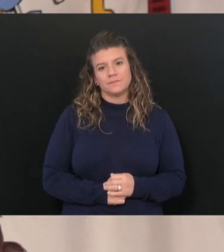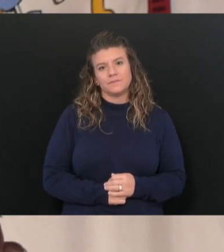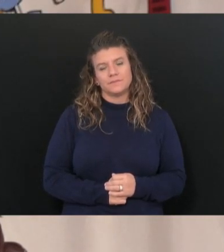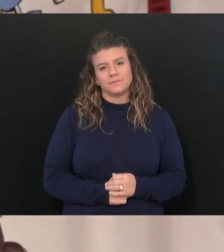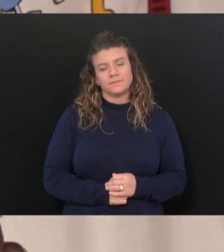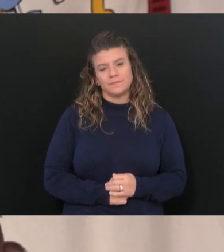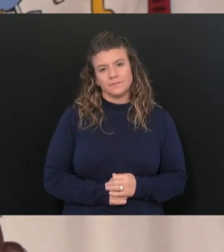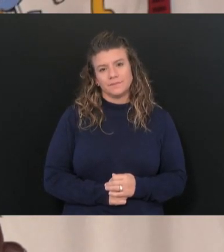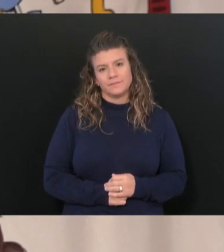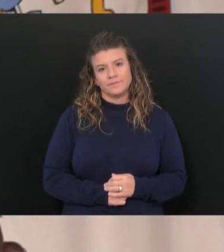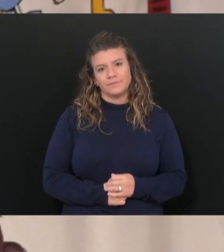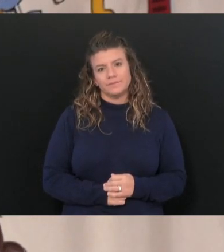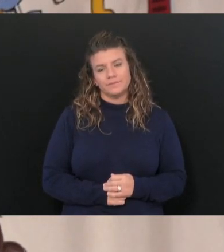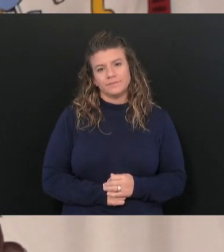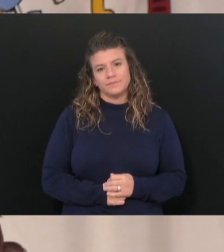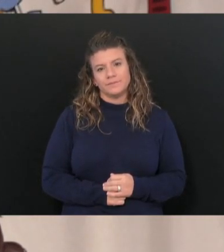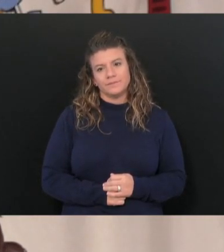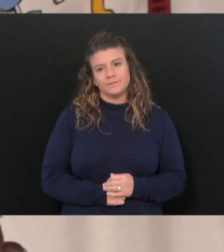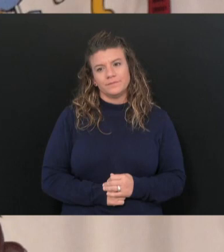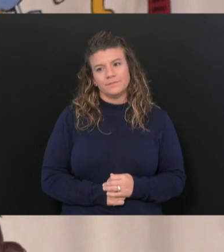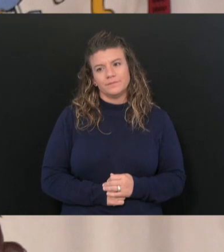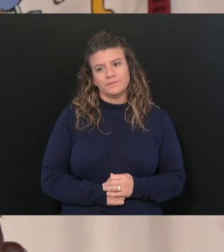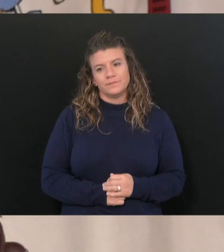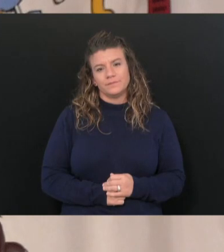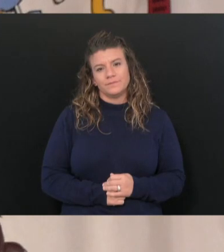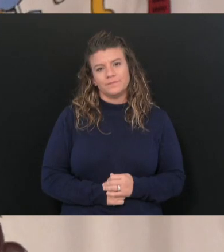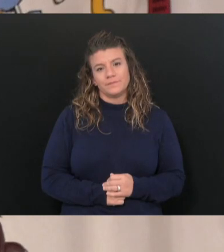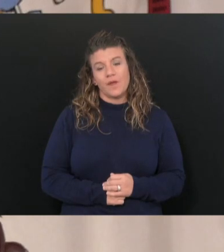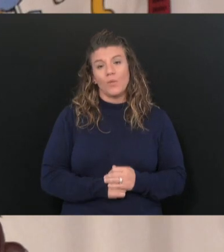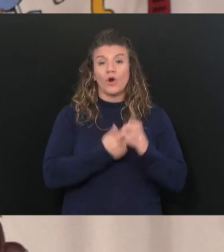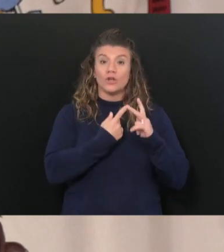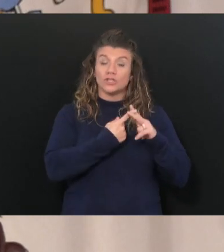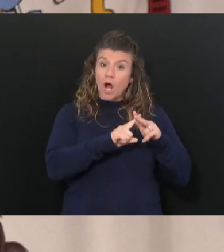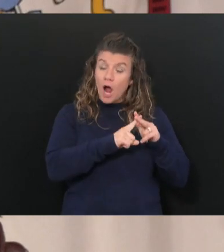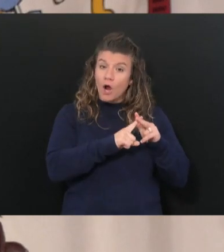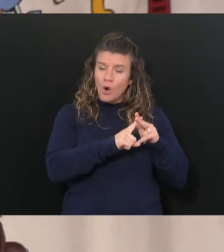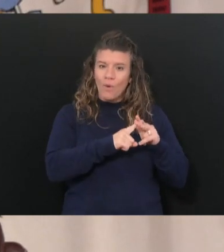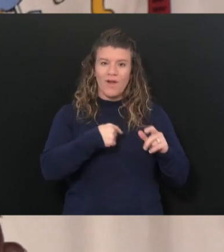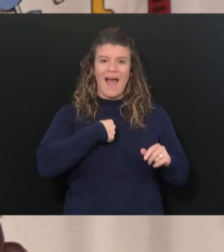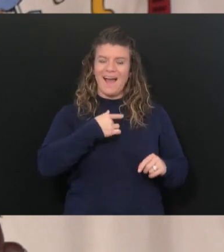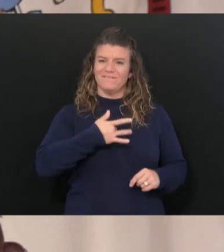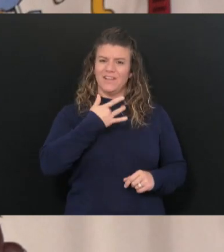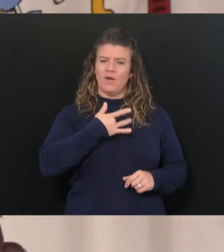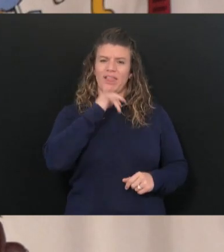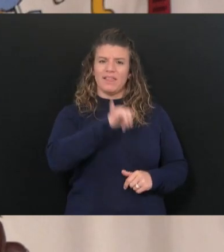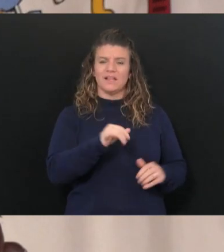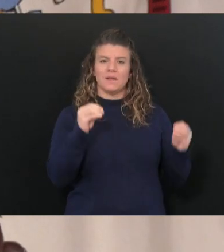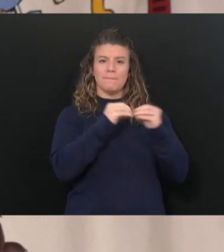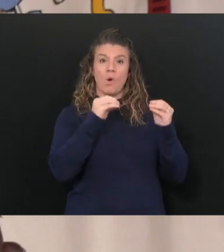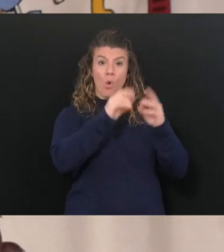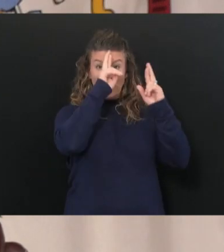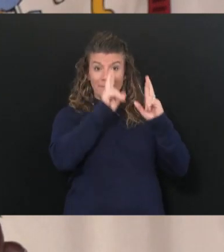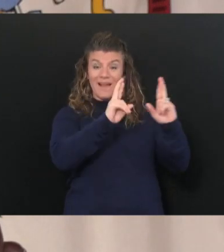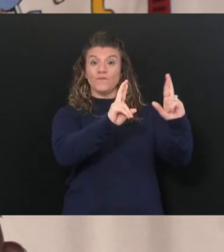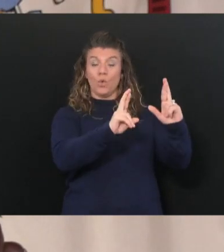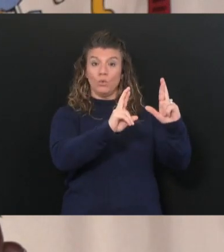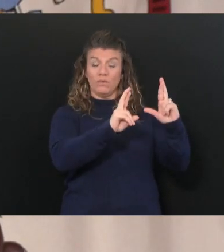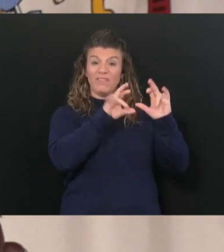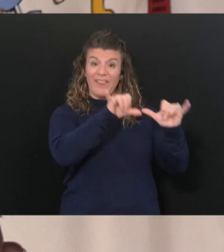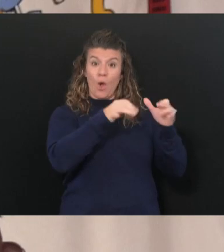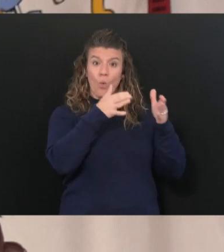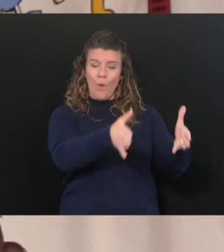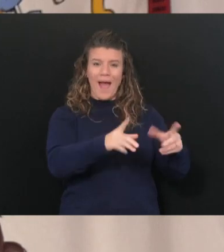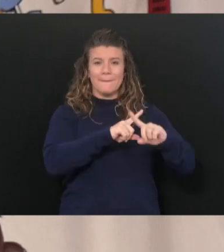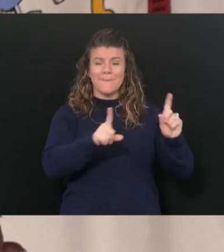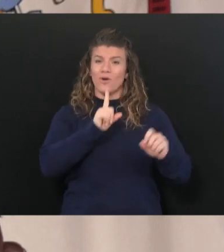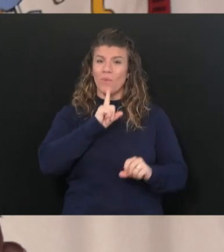what I think is respectful news, but at the same time, it's dag, I hate this. I mean, I